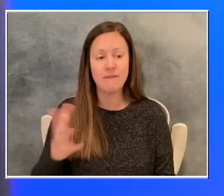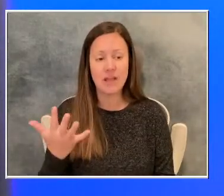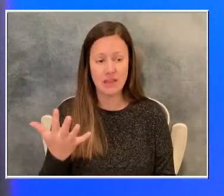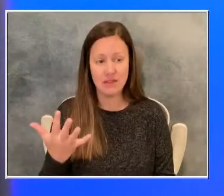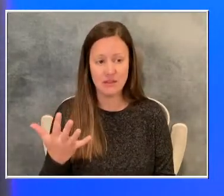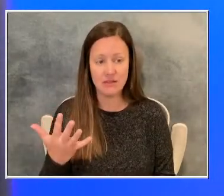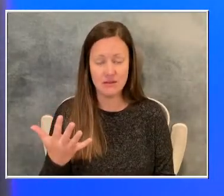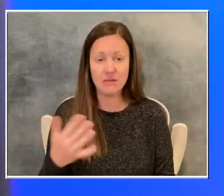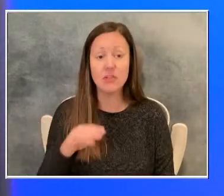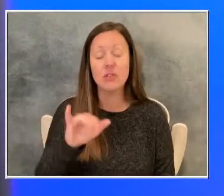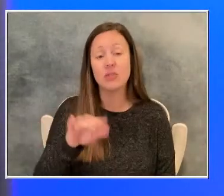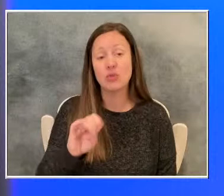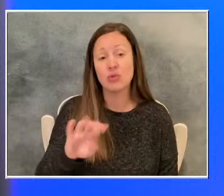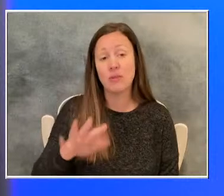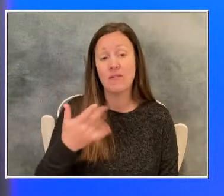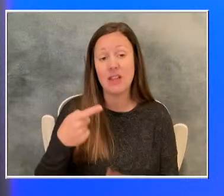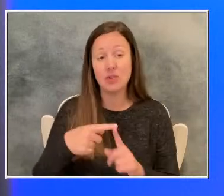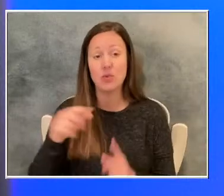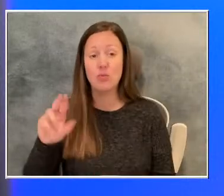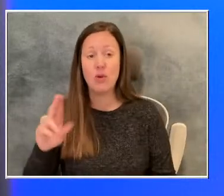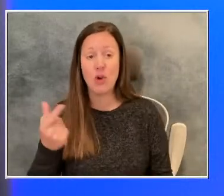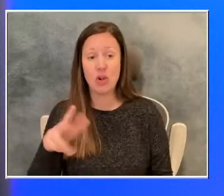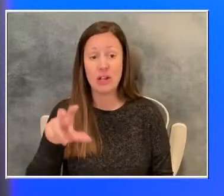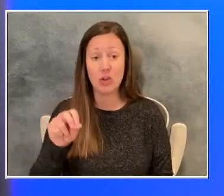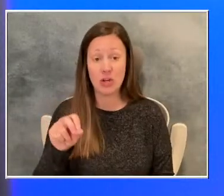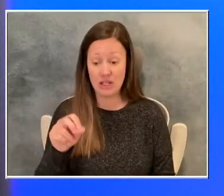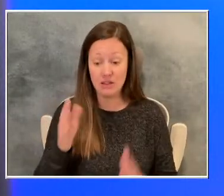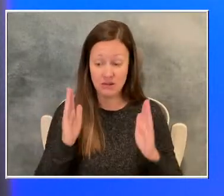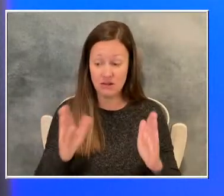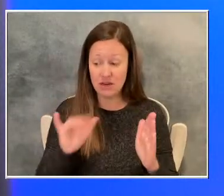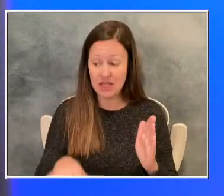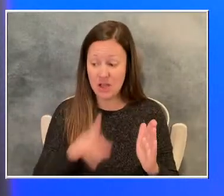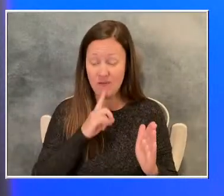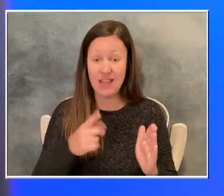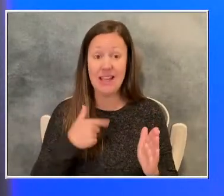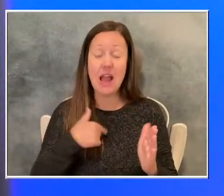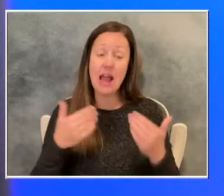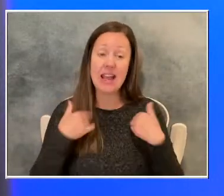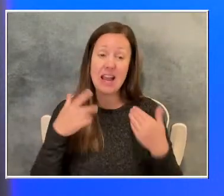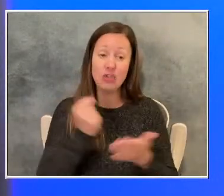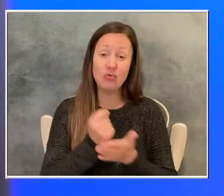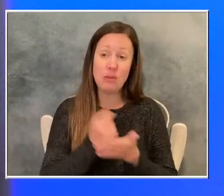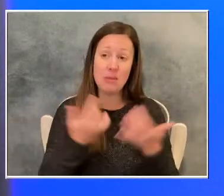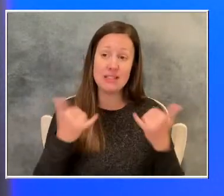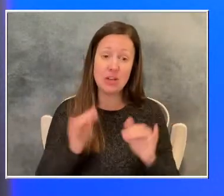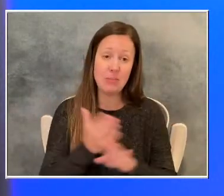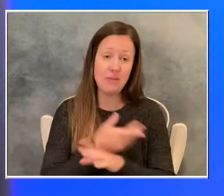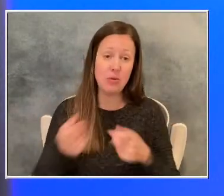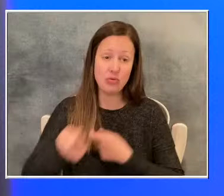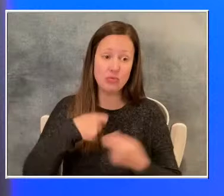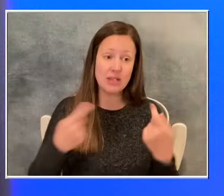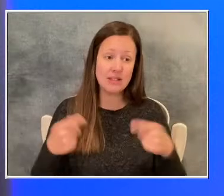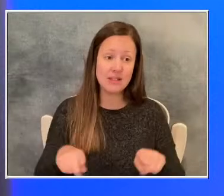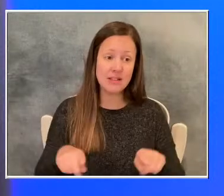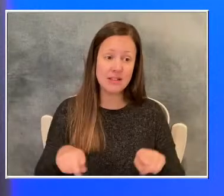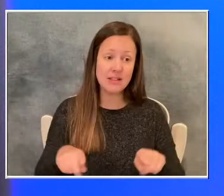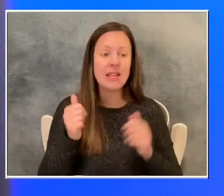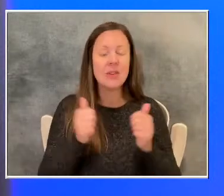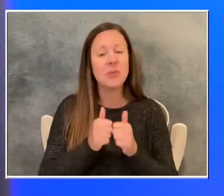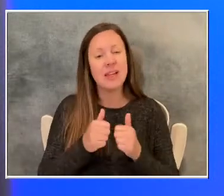30th, when the transplant was performed, I was undergoing treatment. So, and the treatment is